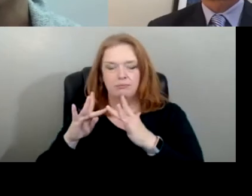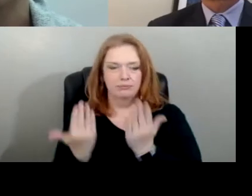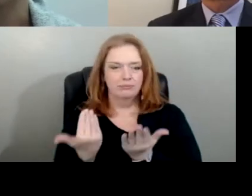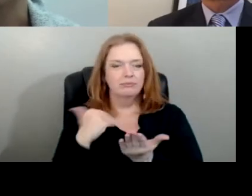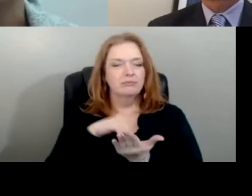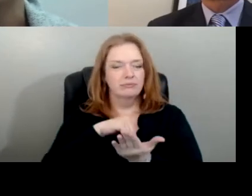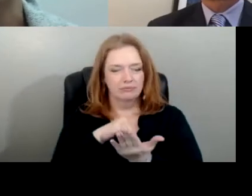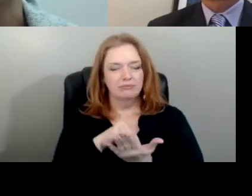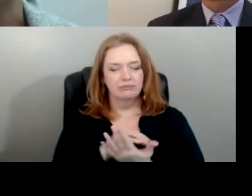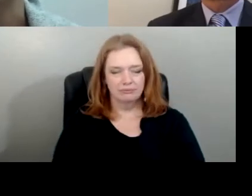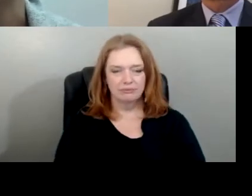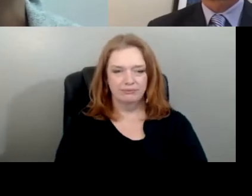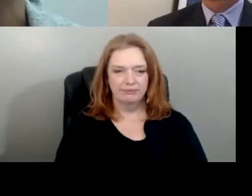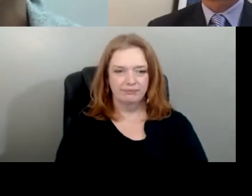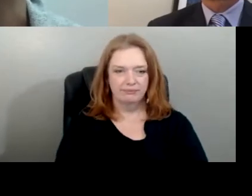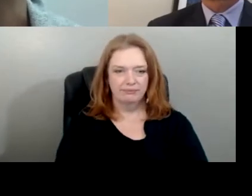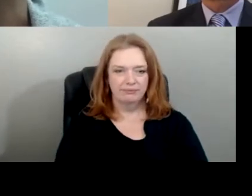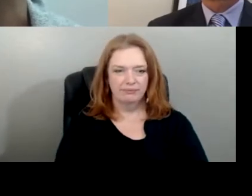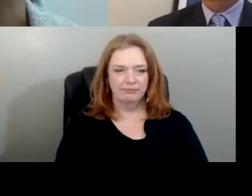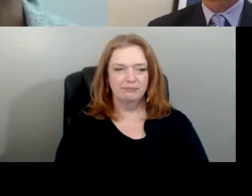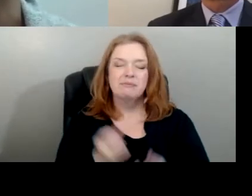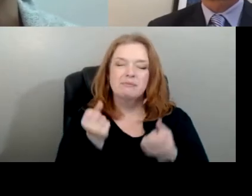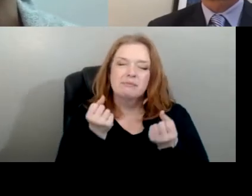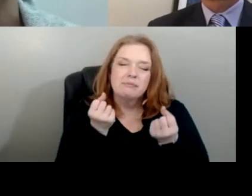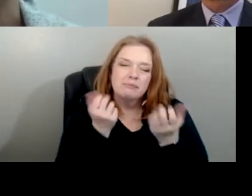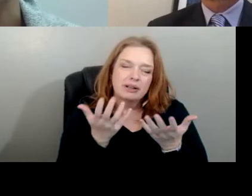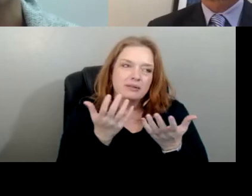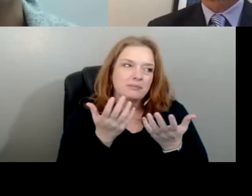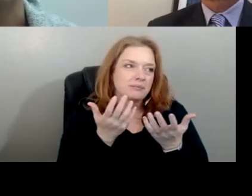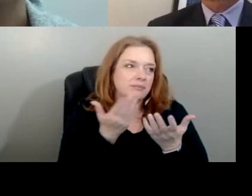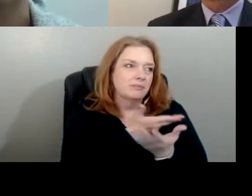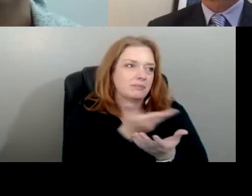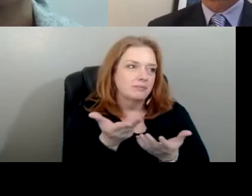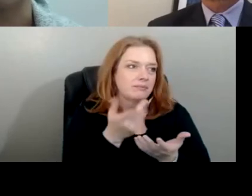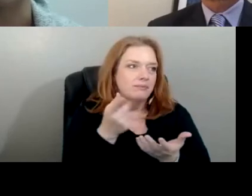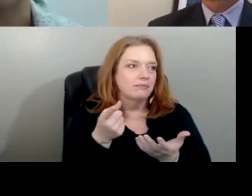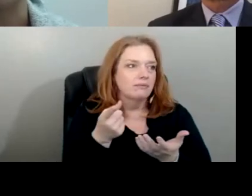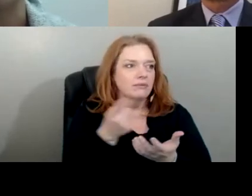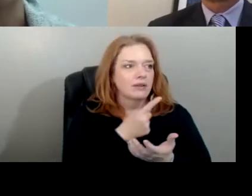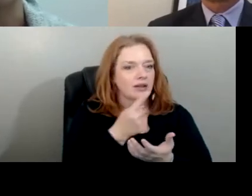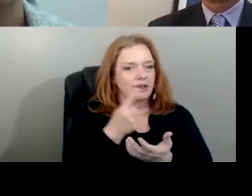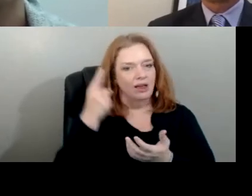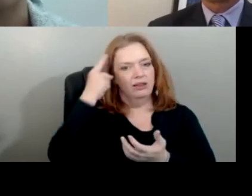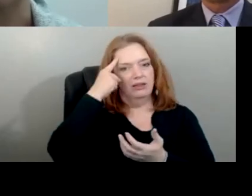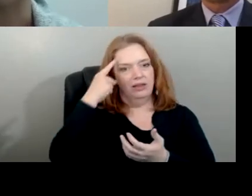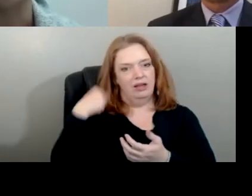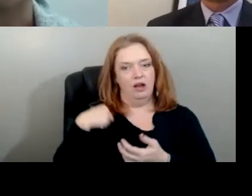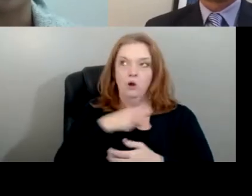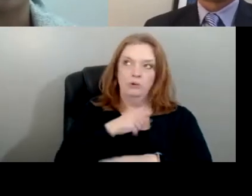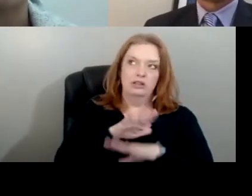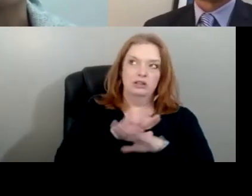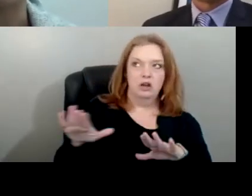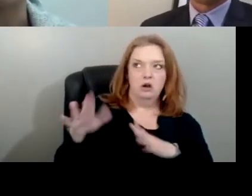community, you know, is, I guess, with the misunderstanding that we don't work with the state of Idaho, and in fact, we very much do.